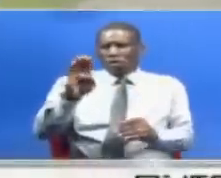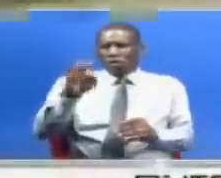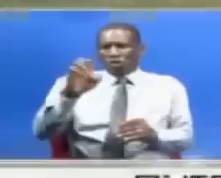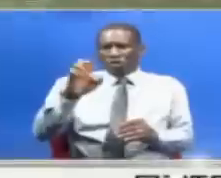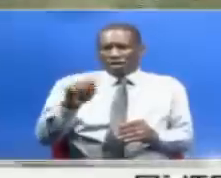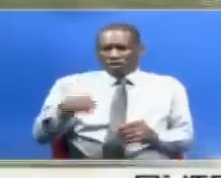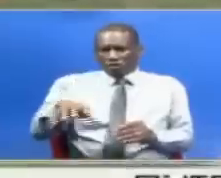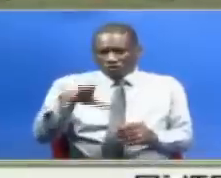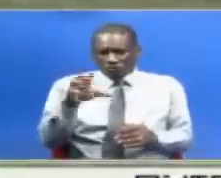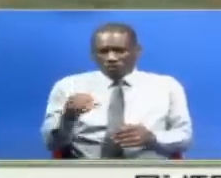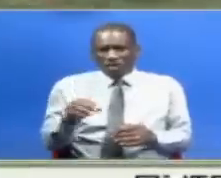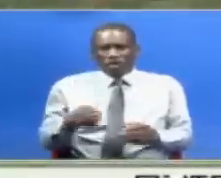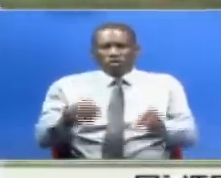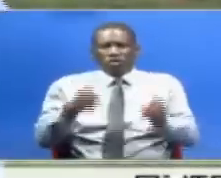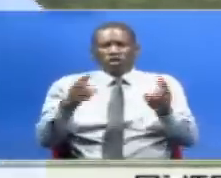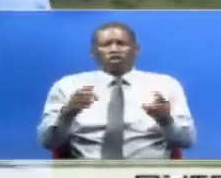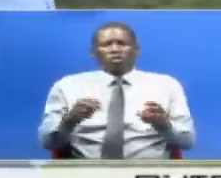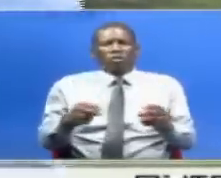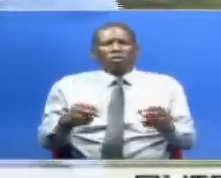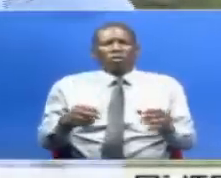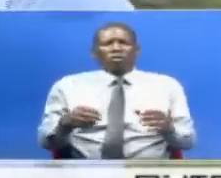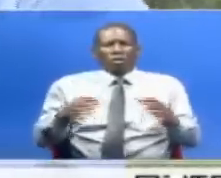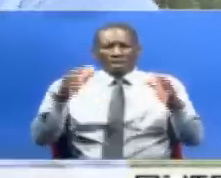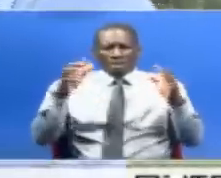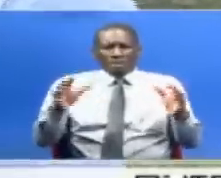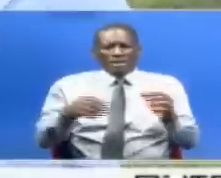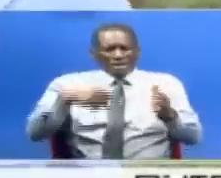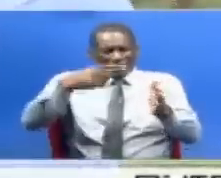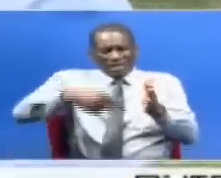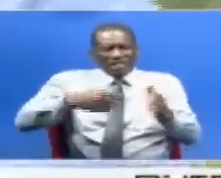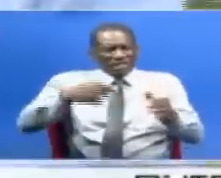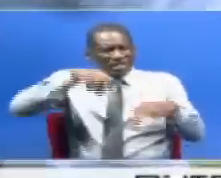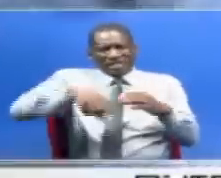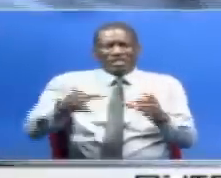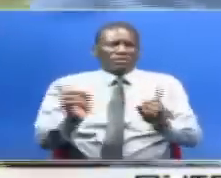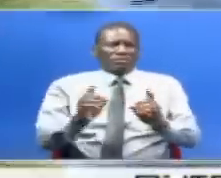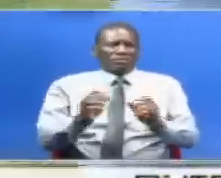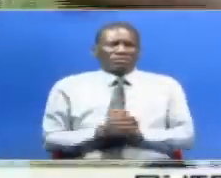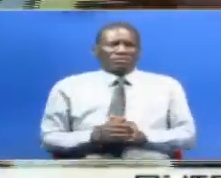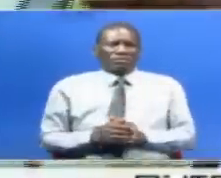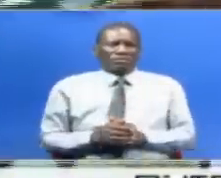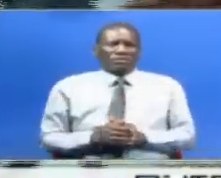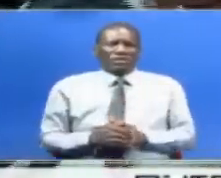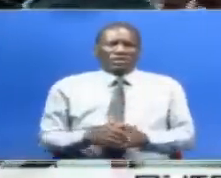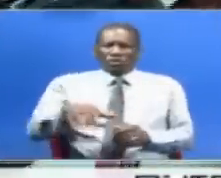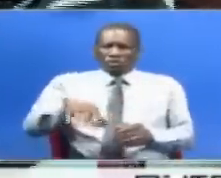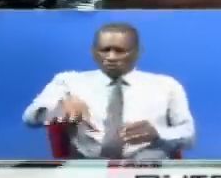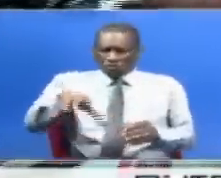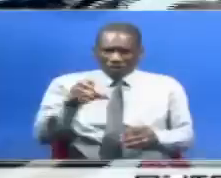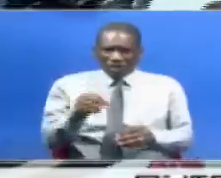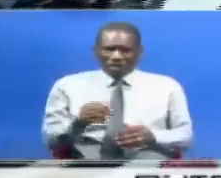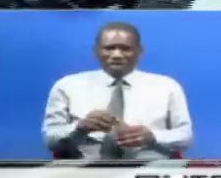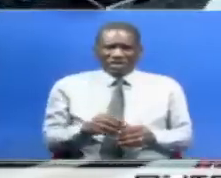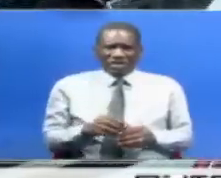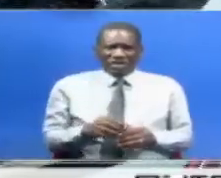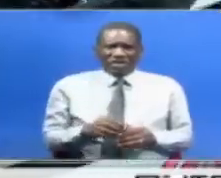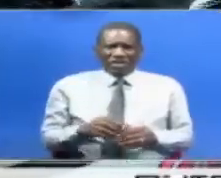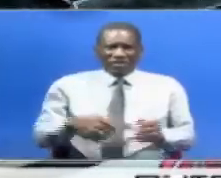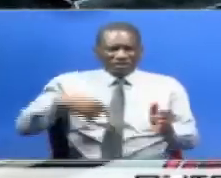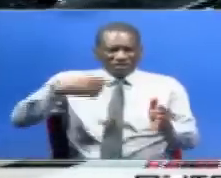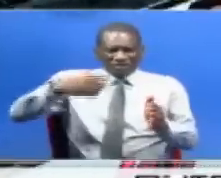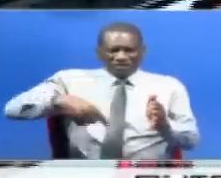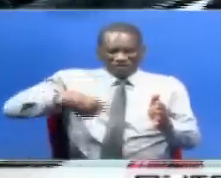find your usual combustion engine inside here. Yeah, you'll not find fan